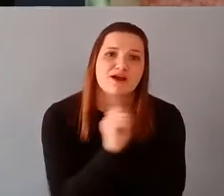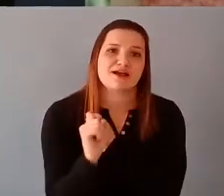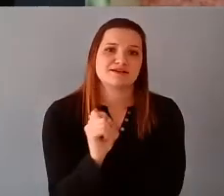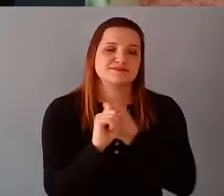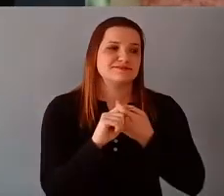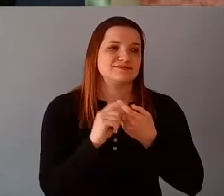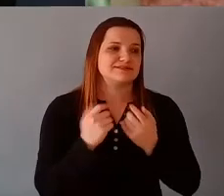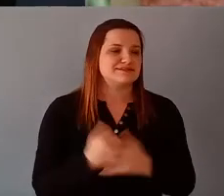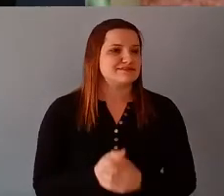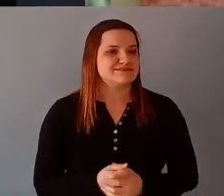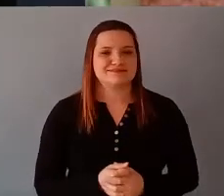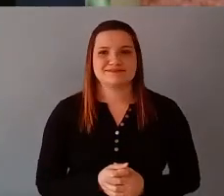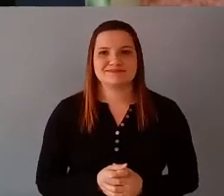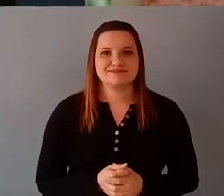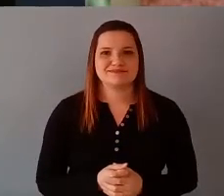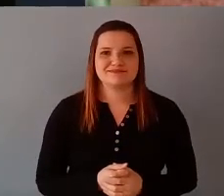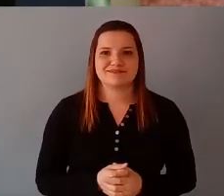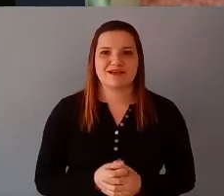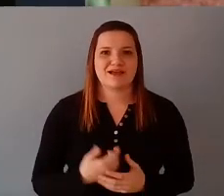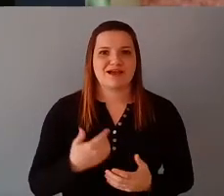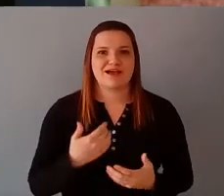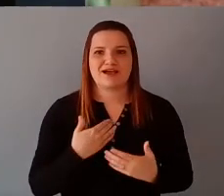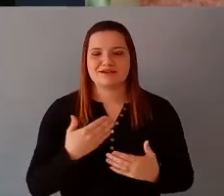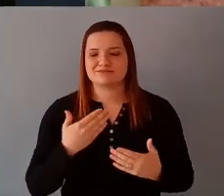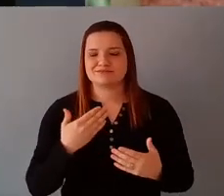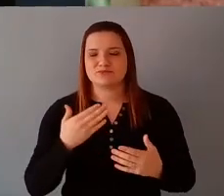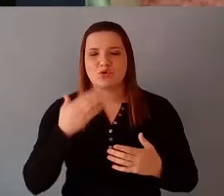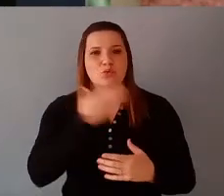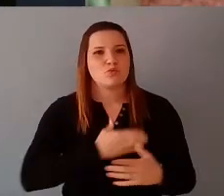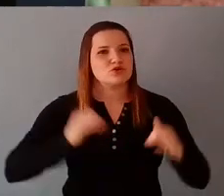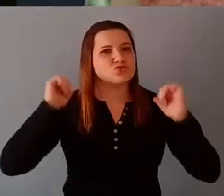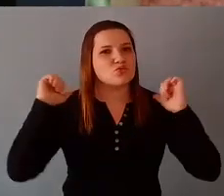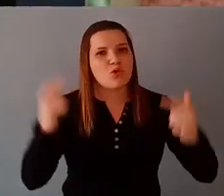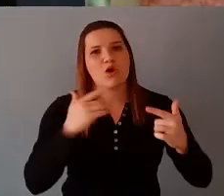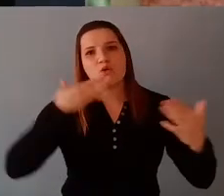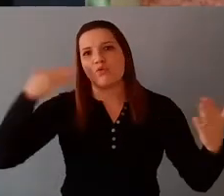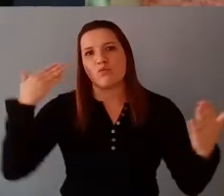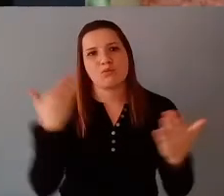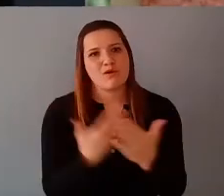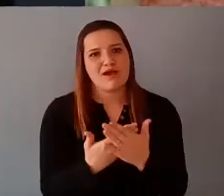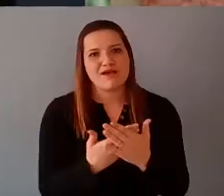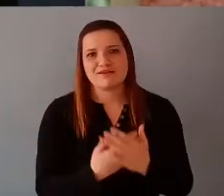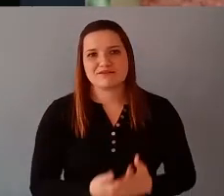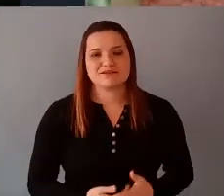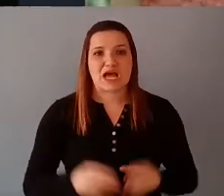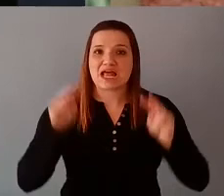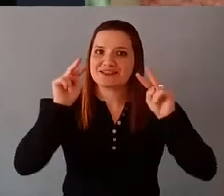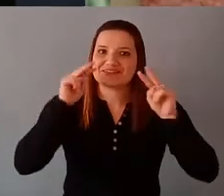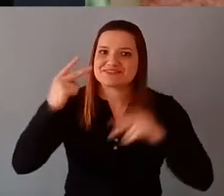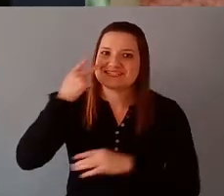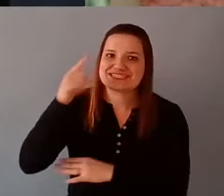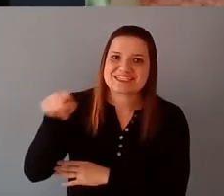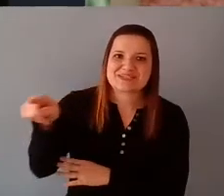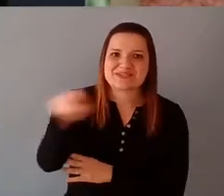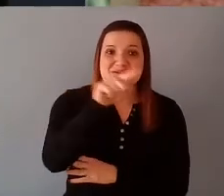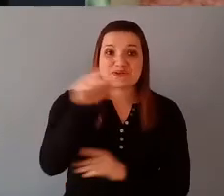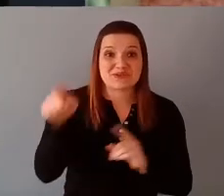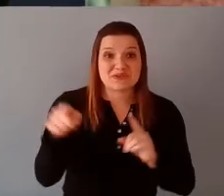just my strongest well wishes to all of you. So I look forward to seeing you again in